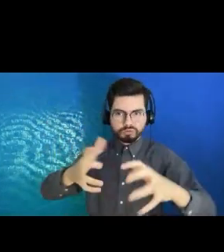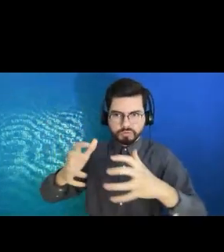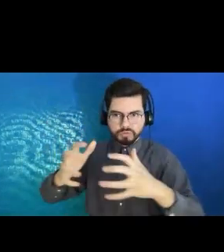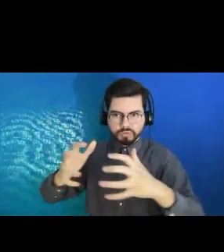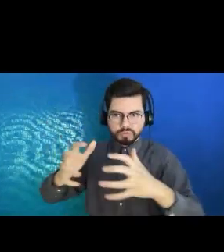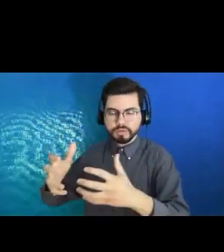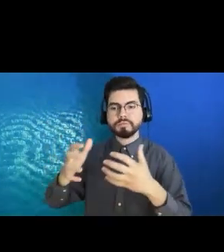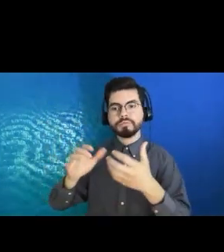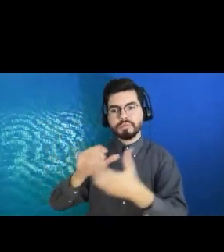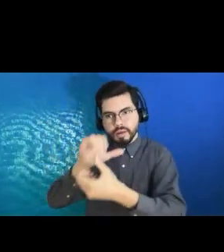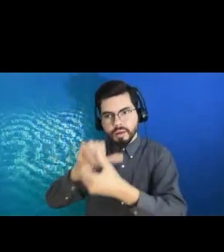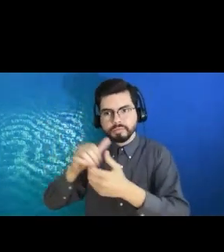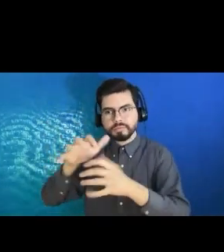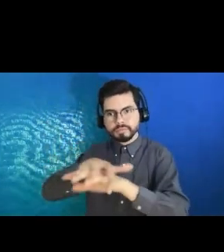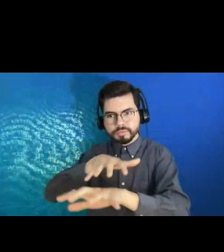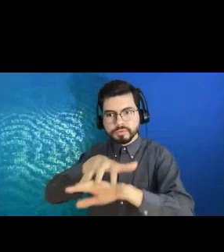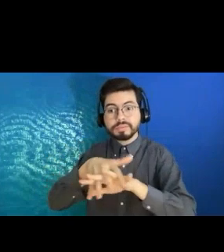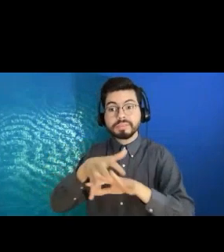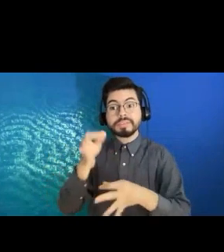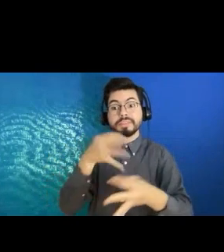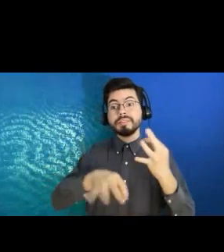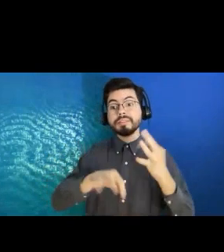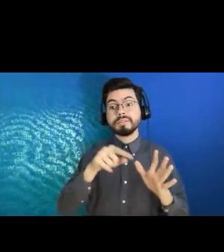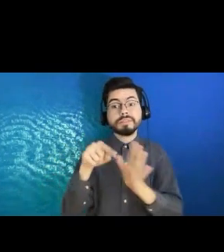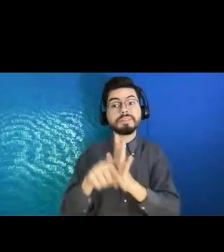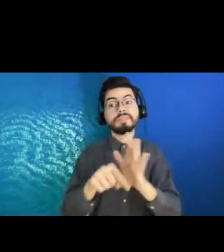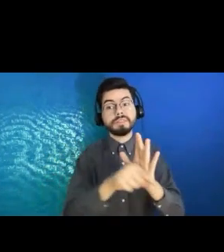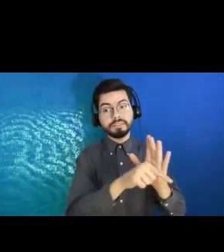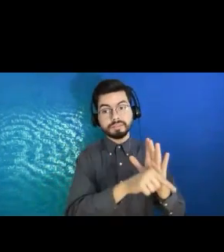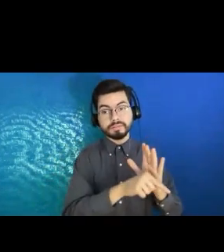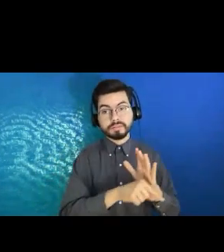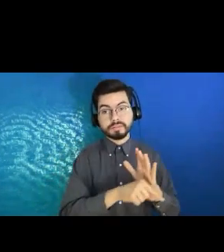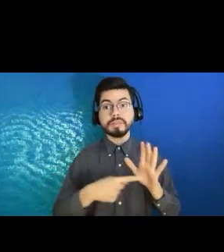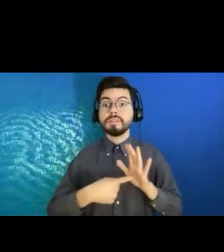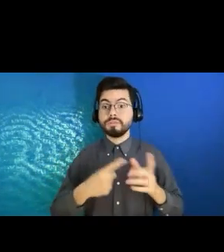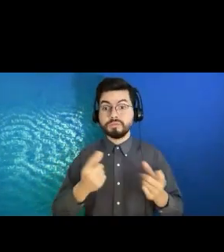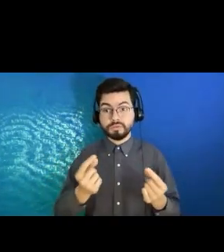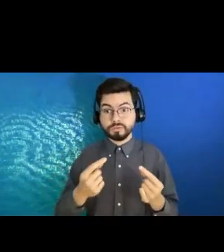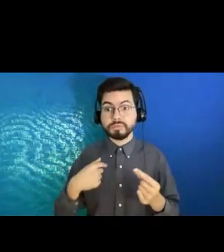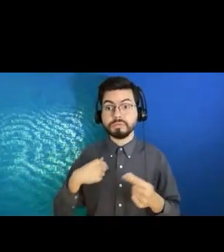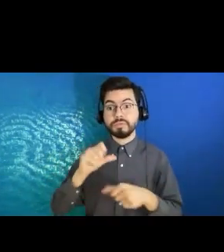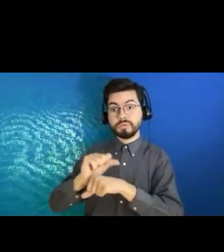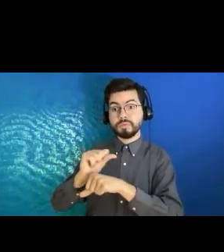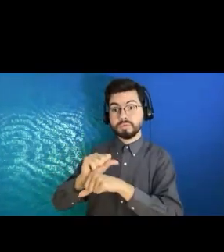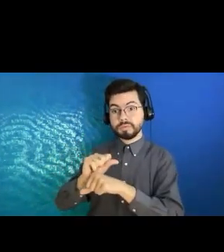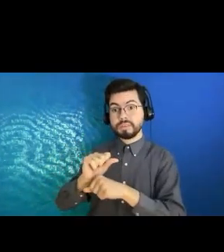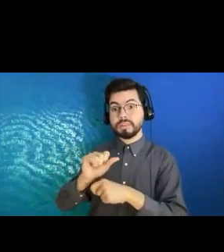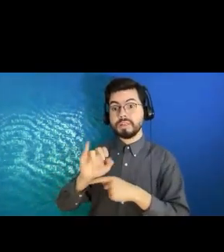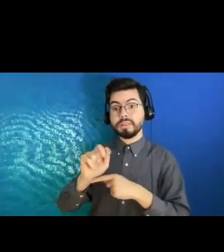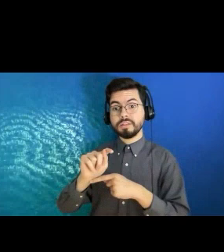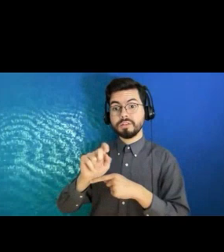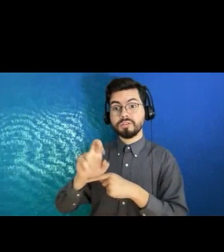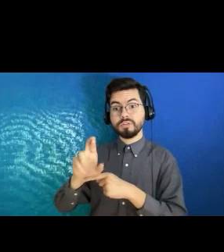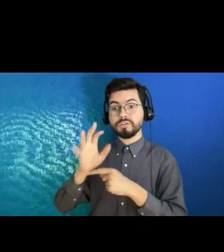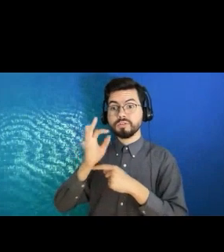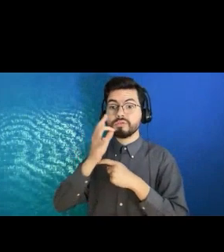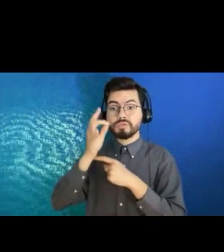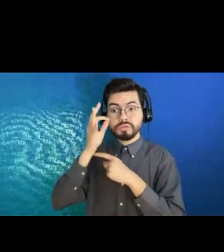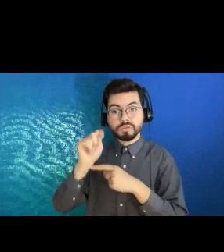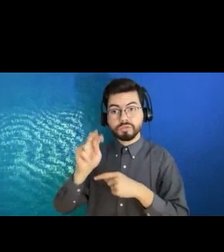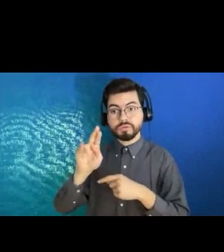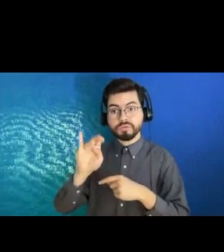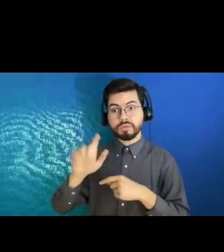doing so. So examples of ways that we're doing that is that I work with the Intertribal Buffalo Council to start staffing my